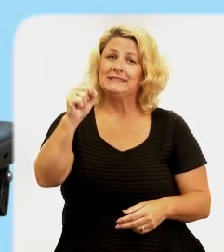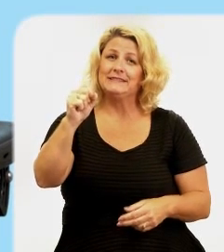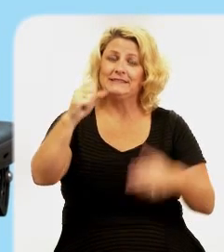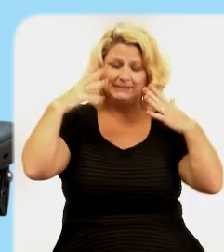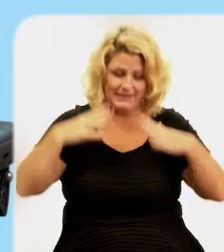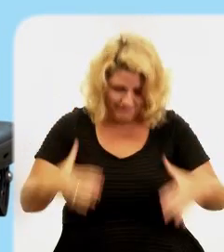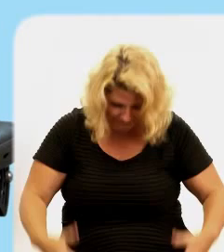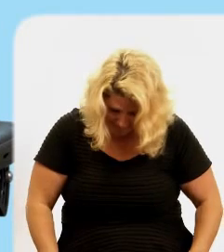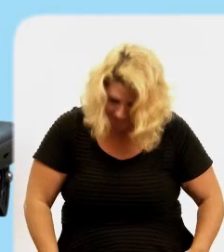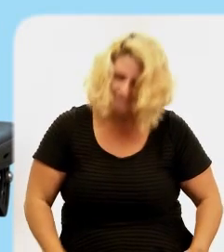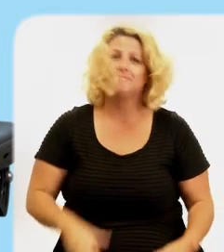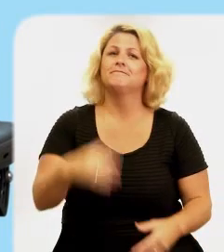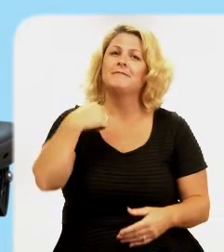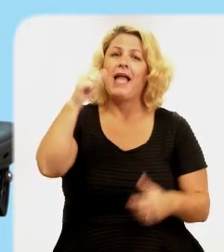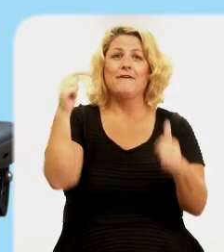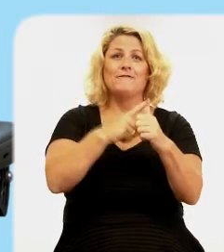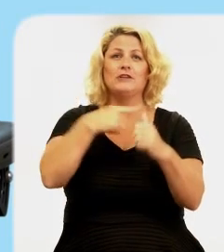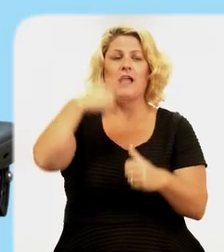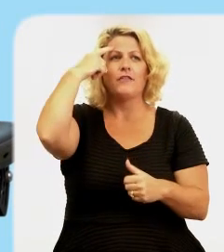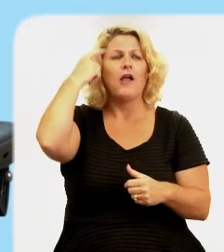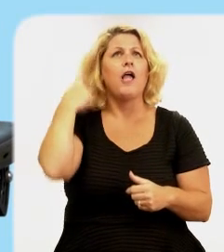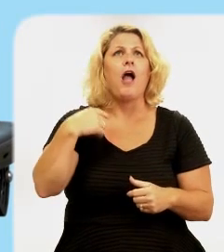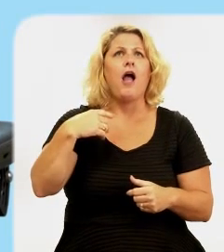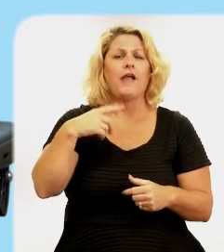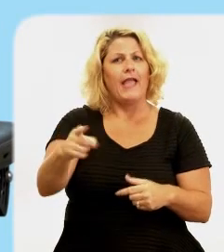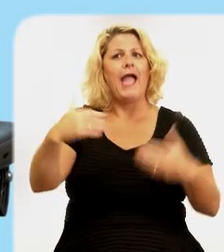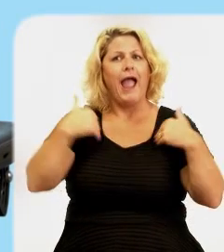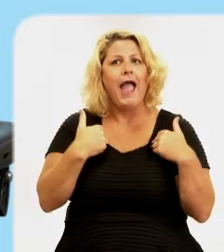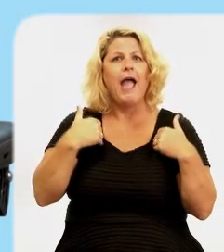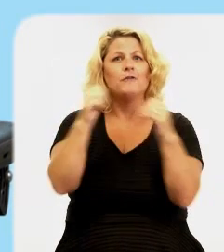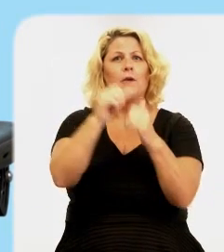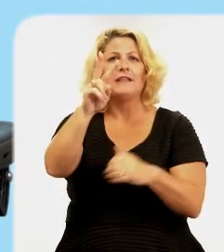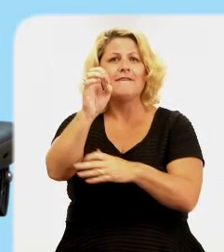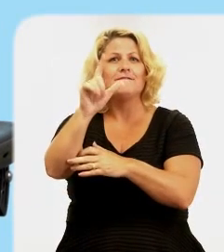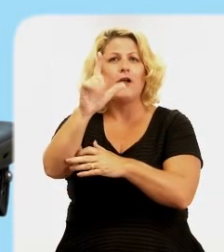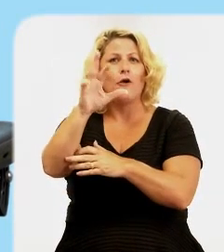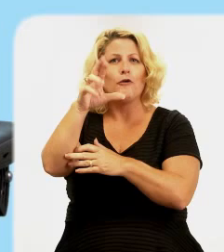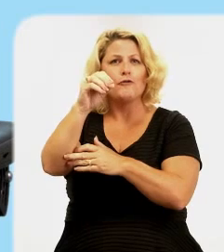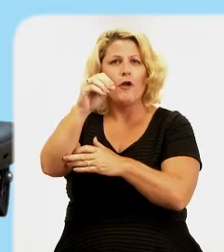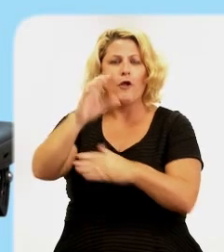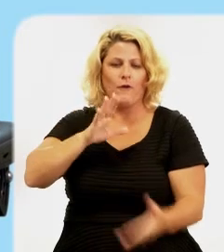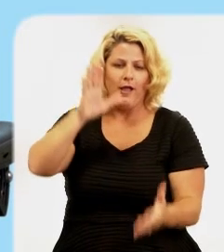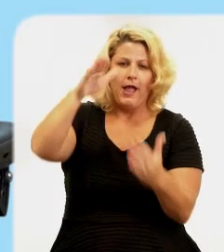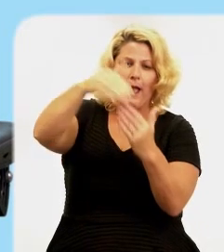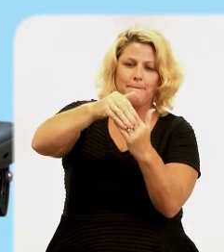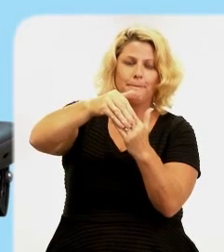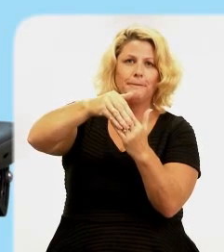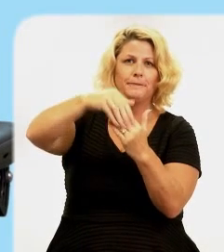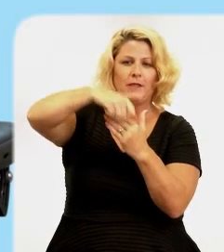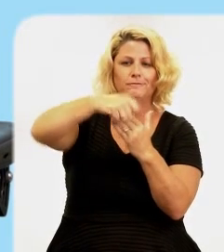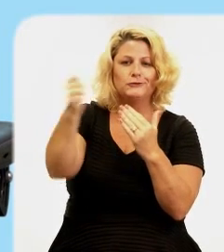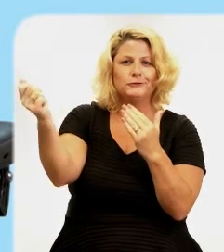pretty much they were in onesies half the time. And I thought it was very cool when I didn't have to adapt the onesies. They have onesies with Velcro. So I was able to close